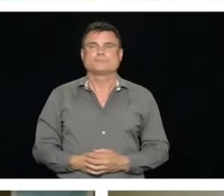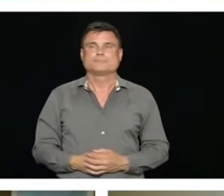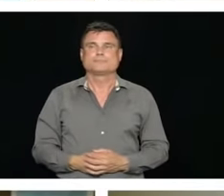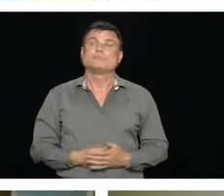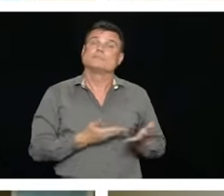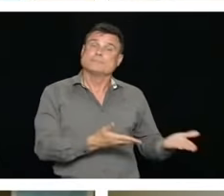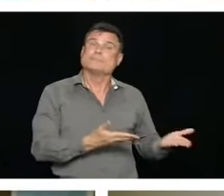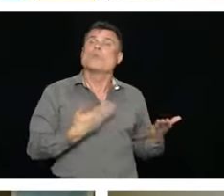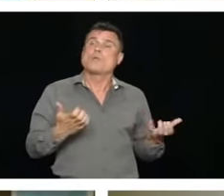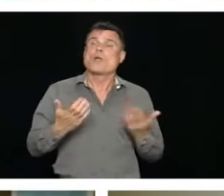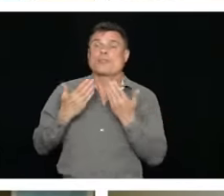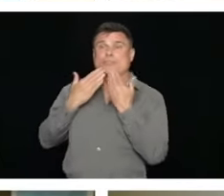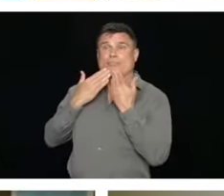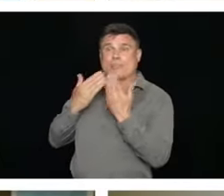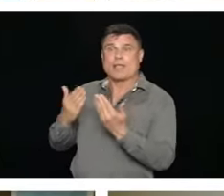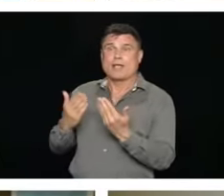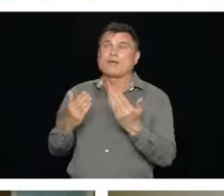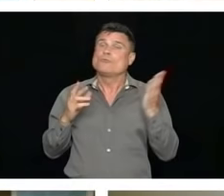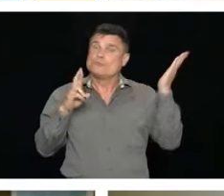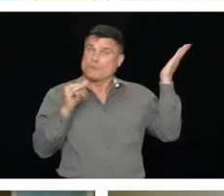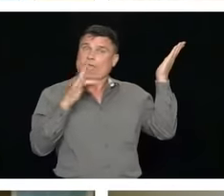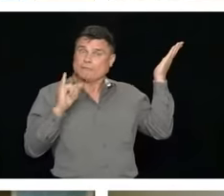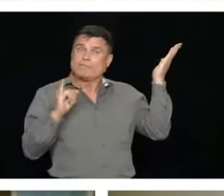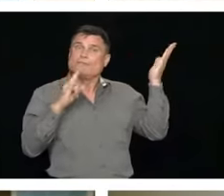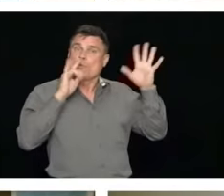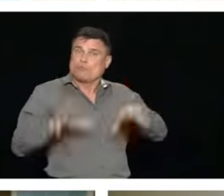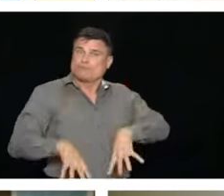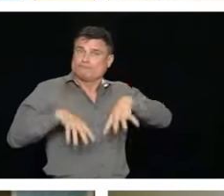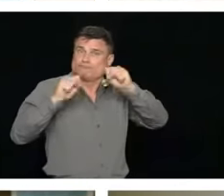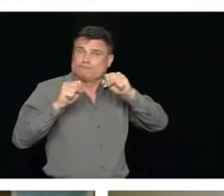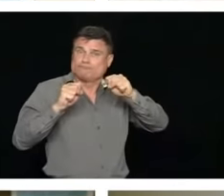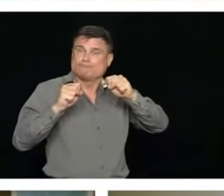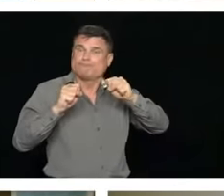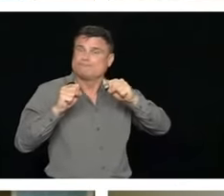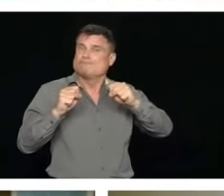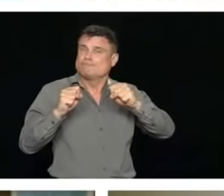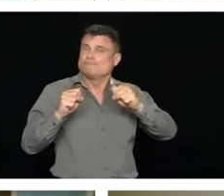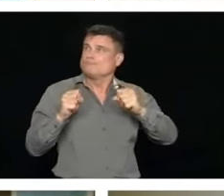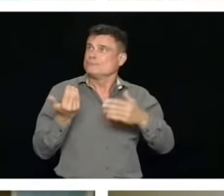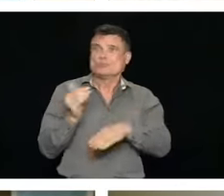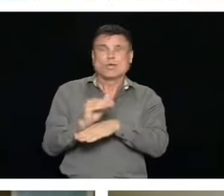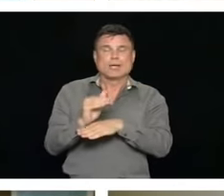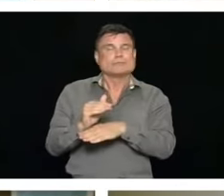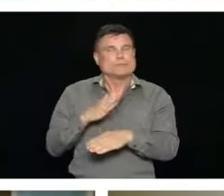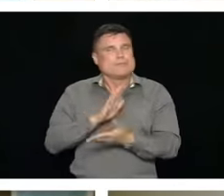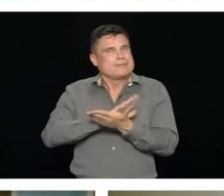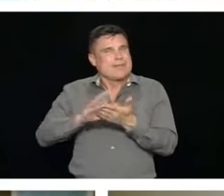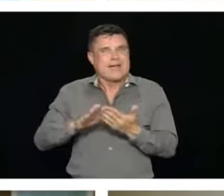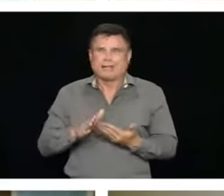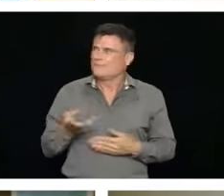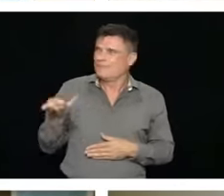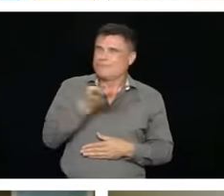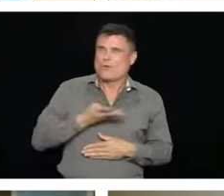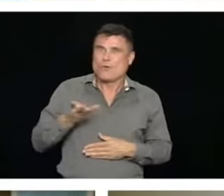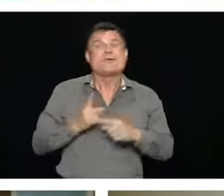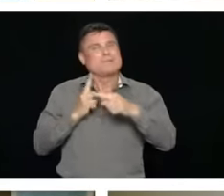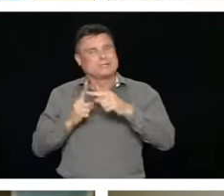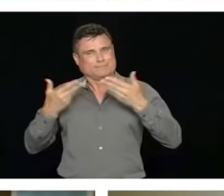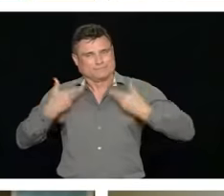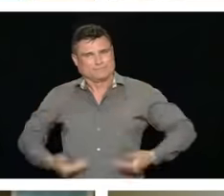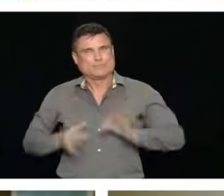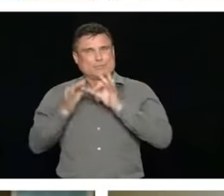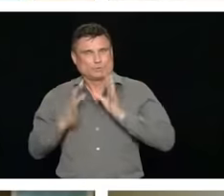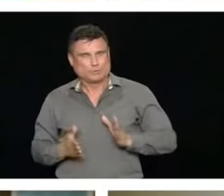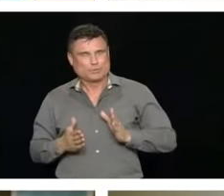It's great to be here with you and Minister Fleming and Dr. Corneille, and of course, our interpreter, Nigel. As you said, I'm joining you from the territory